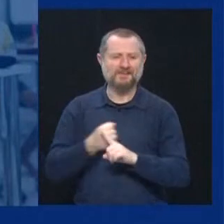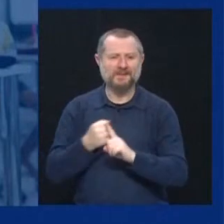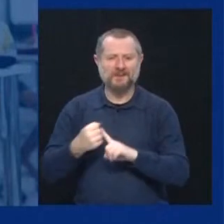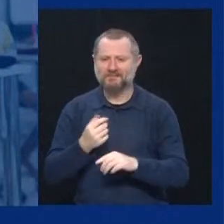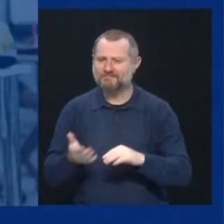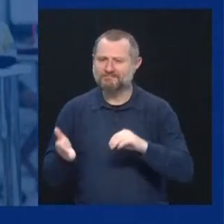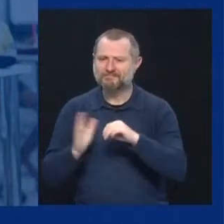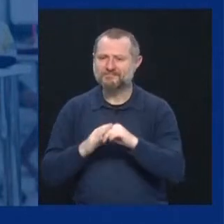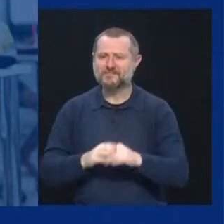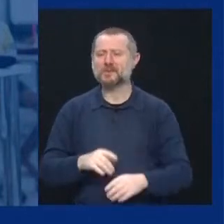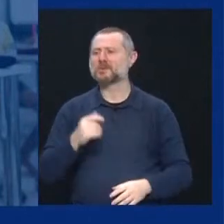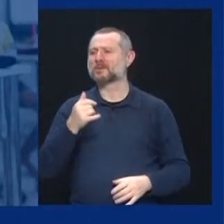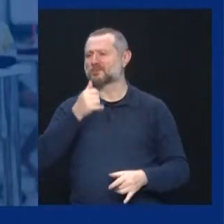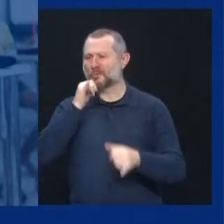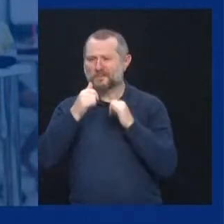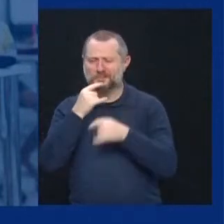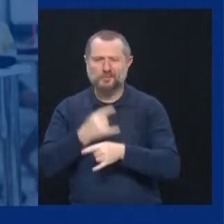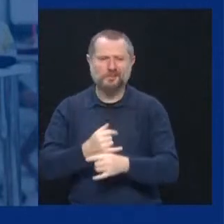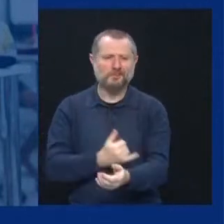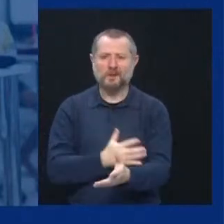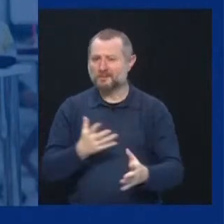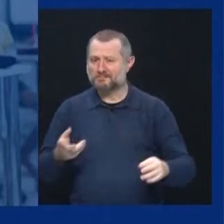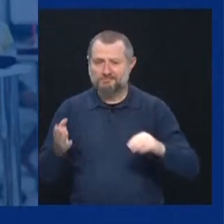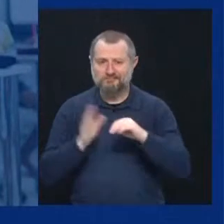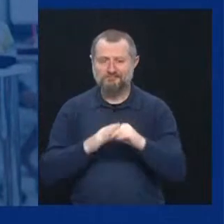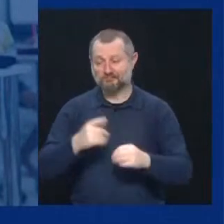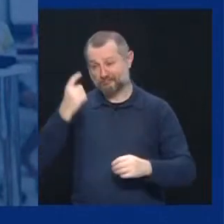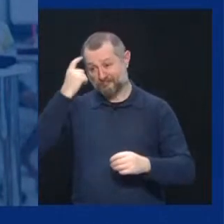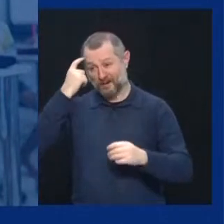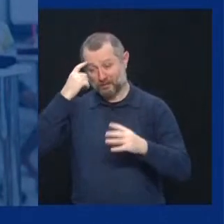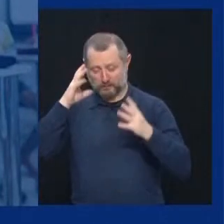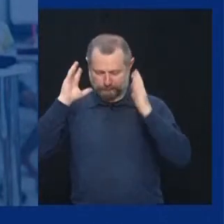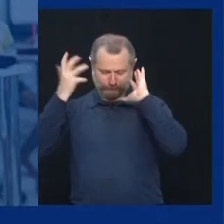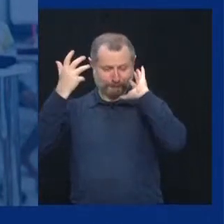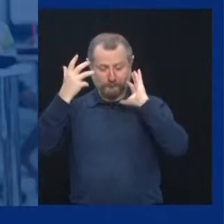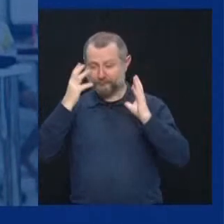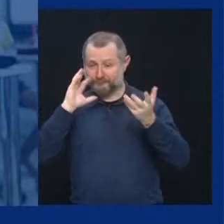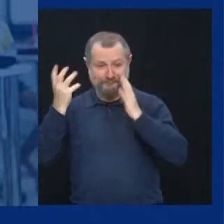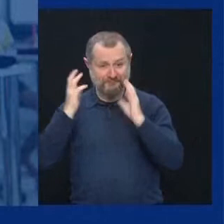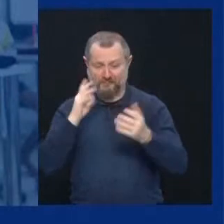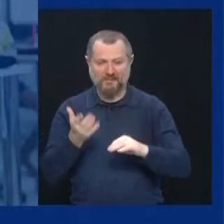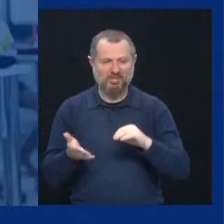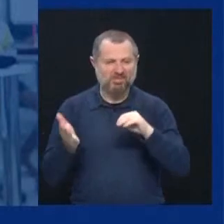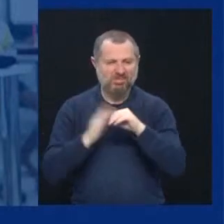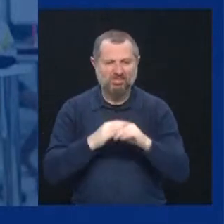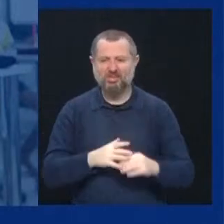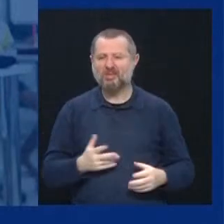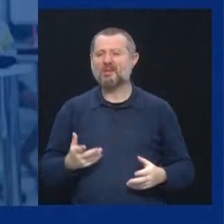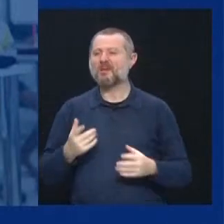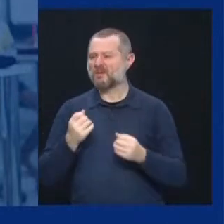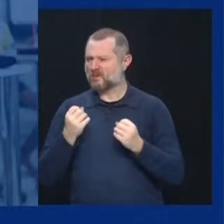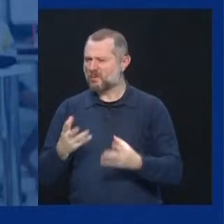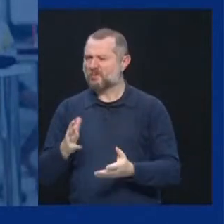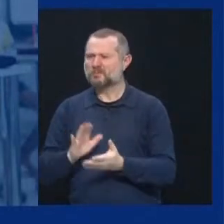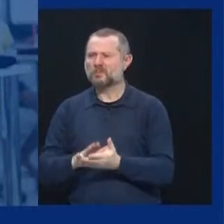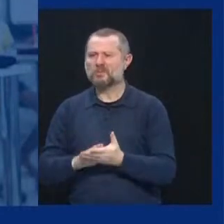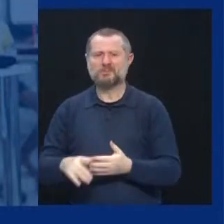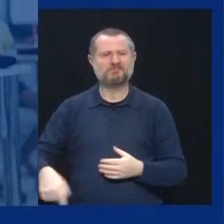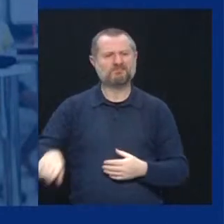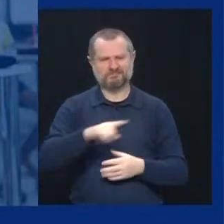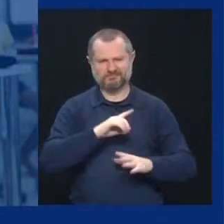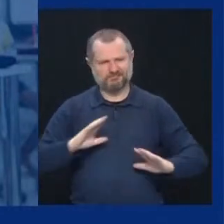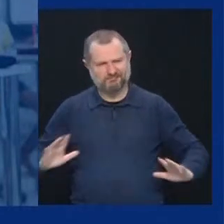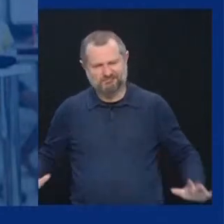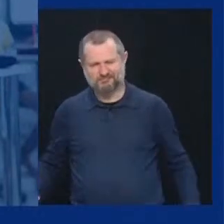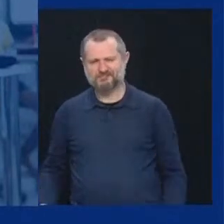abuse is up, mental health issues are up. So, open the schools. And the local